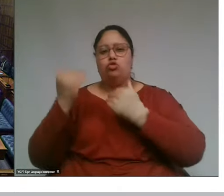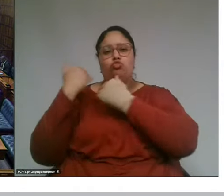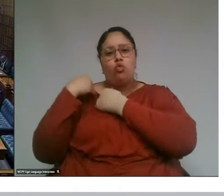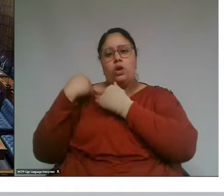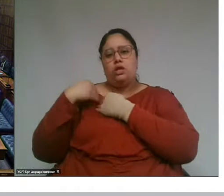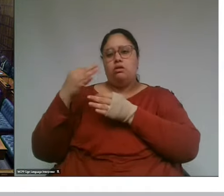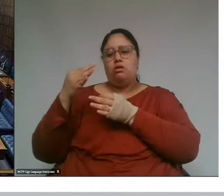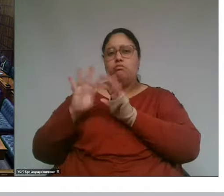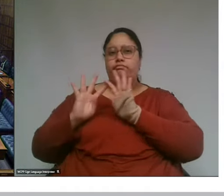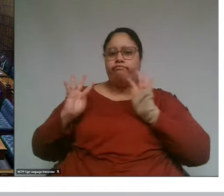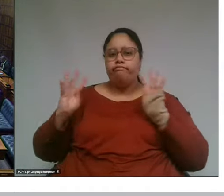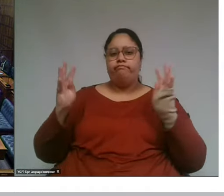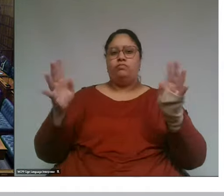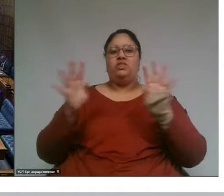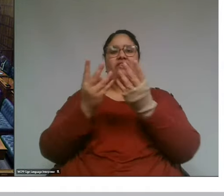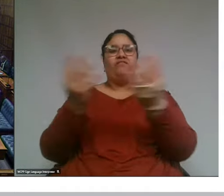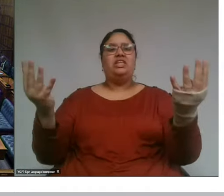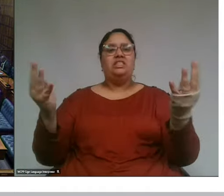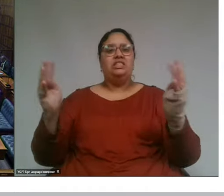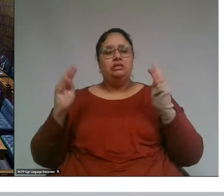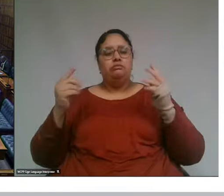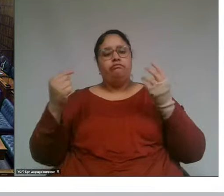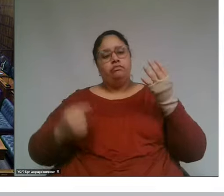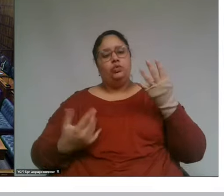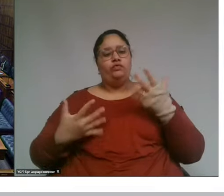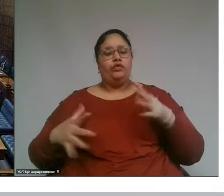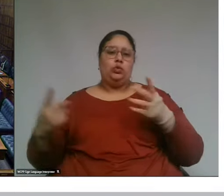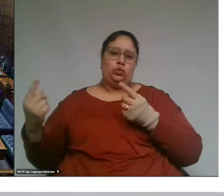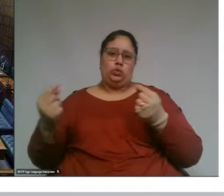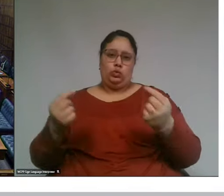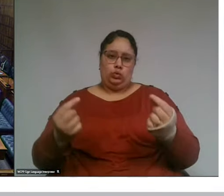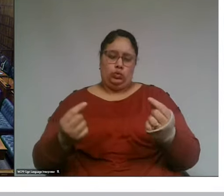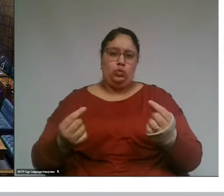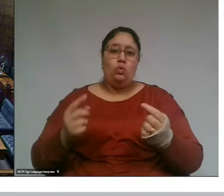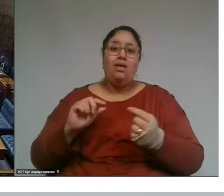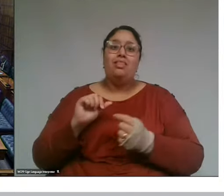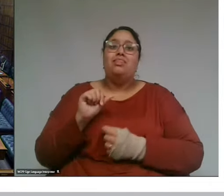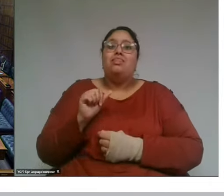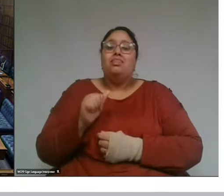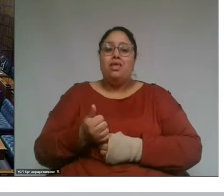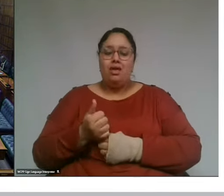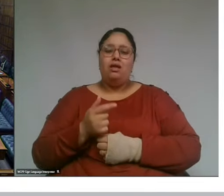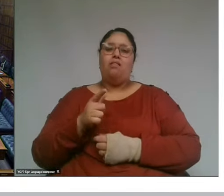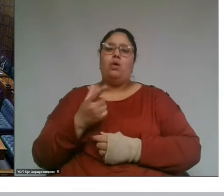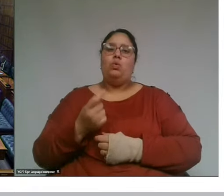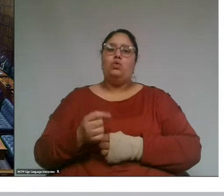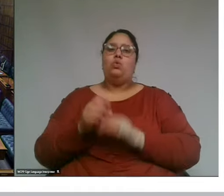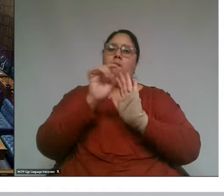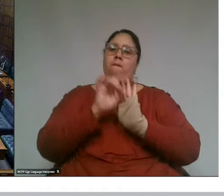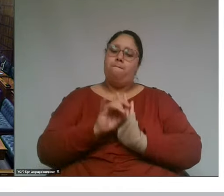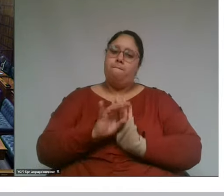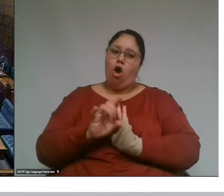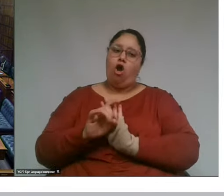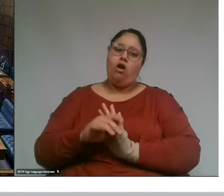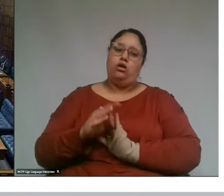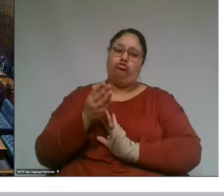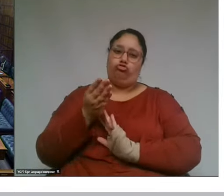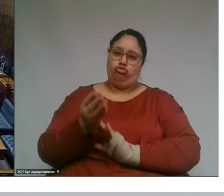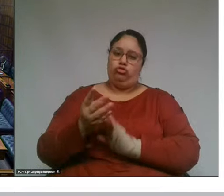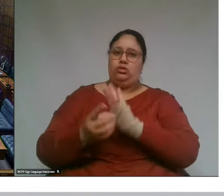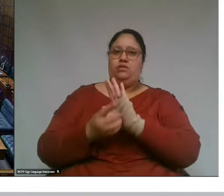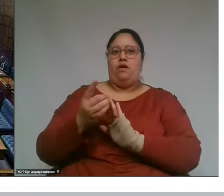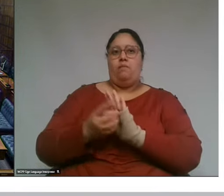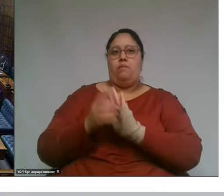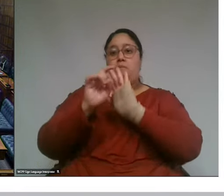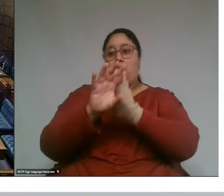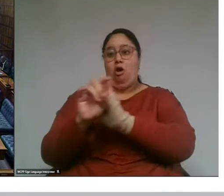guardhouse the fencing etc etc um and then they would Market that um development